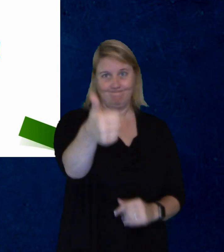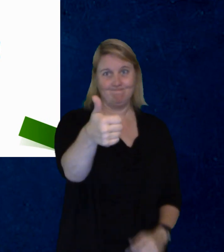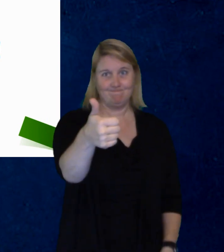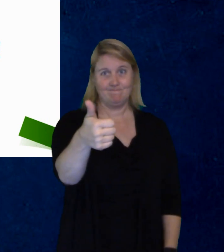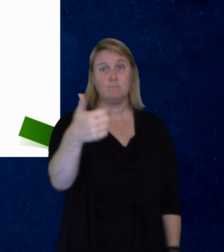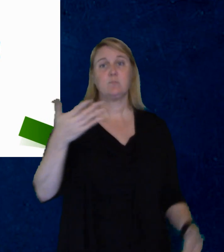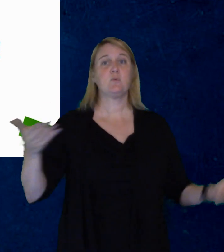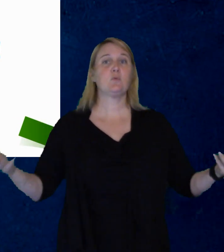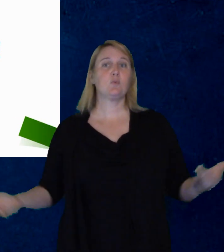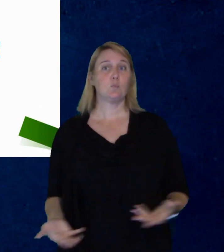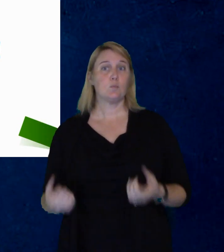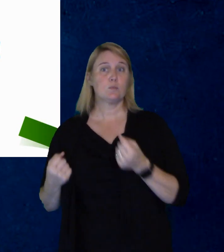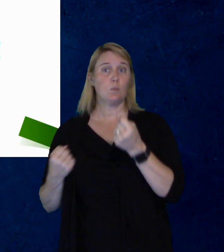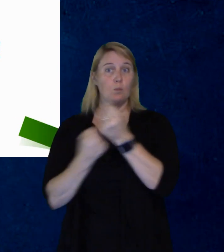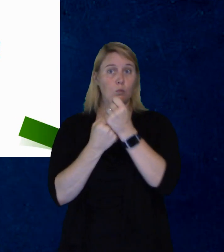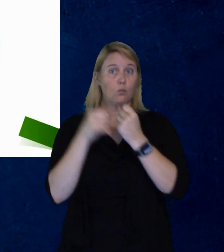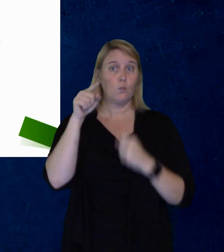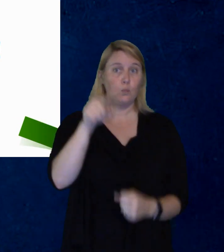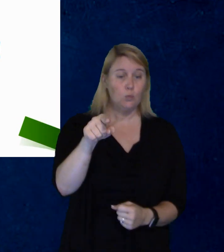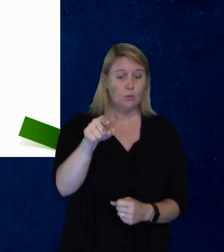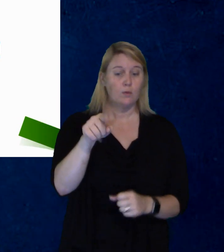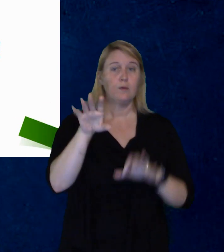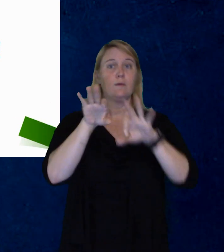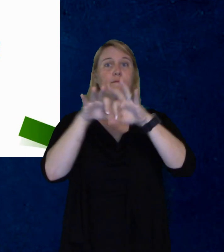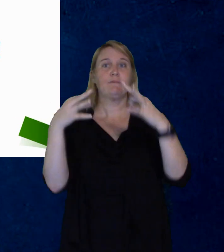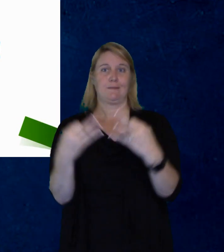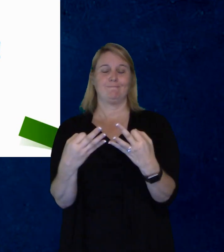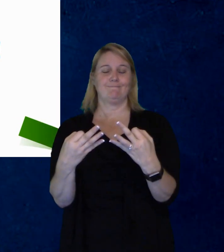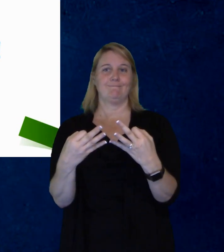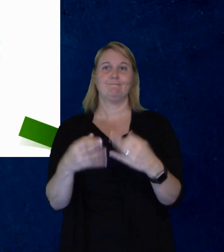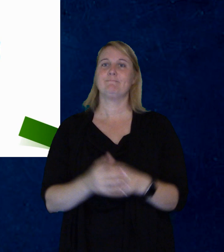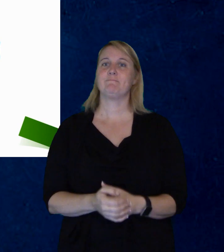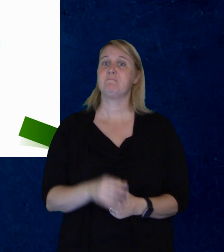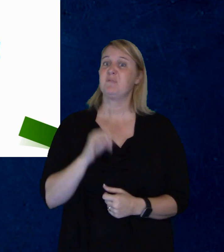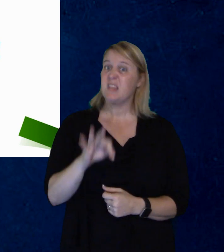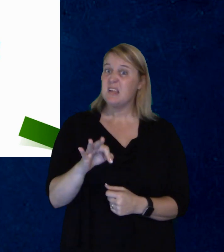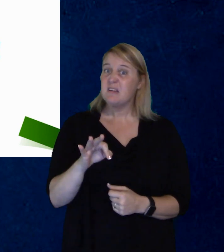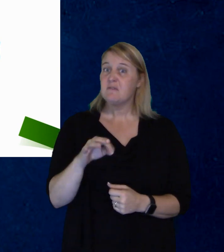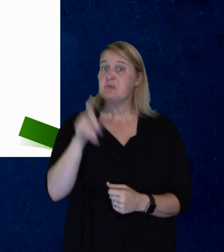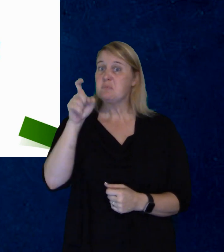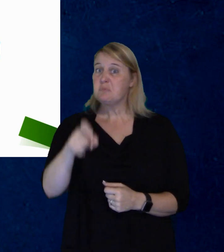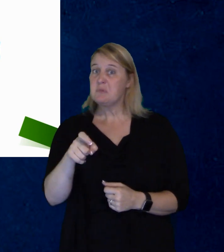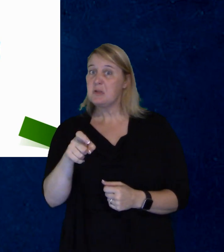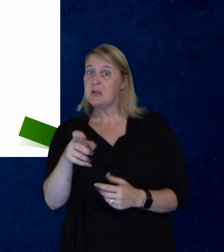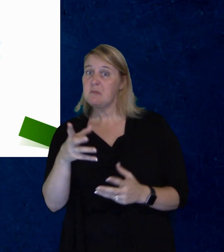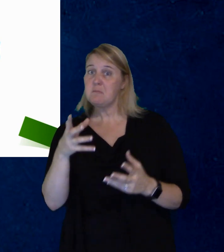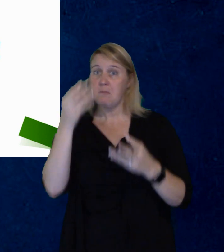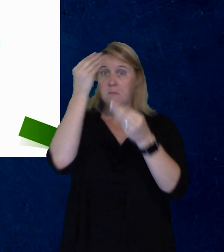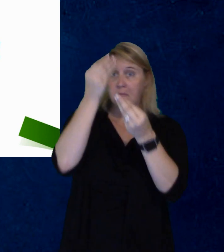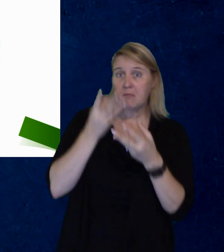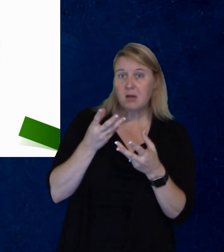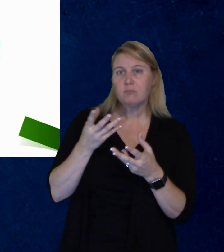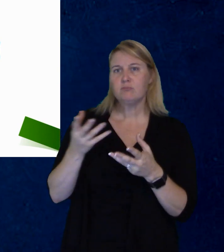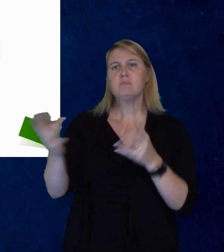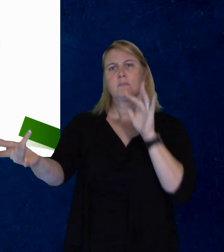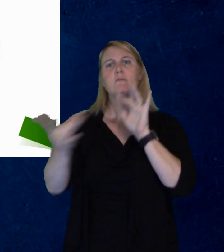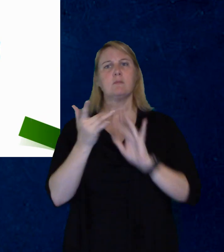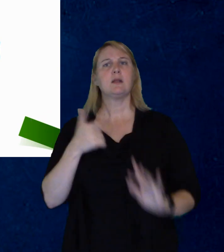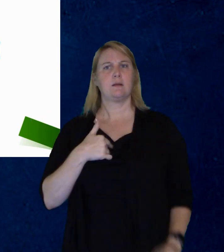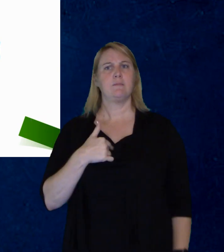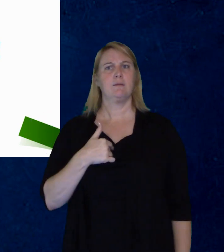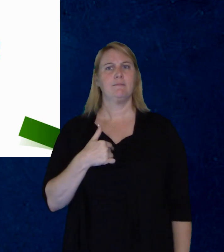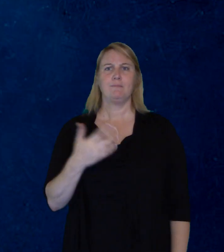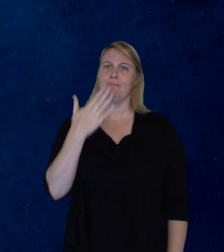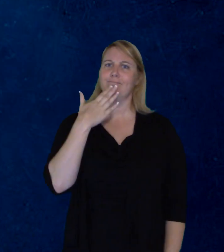support you and your child the best we can. Again, don't hesitate to call, and I hope this presentation helped answer a few questions.